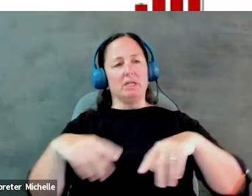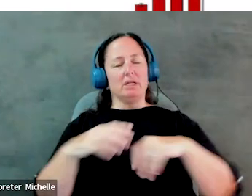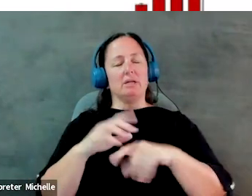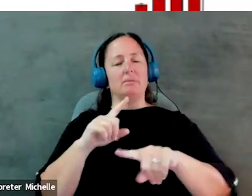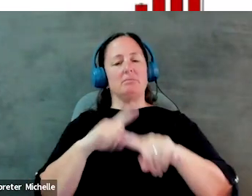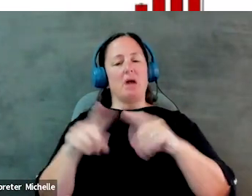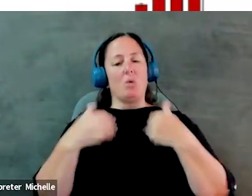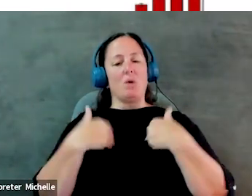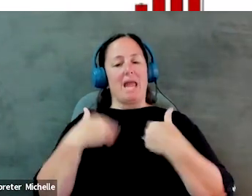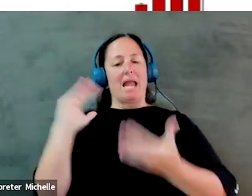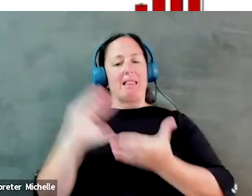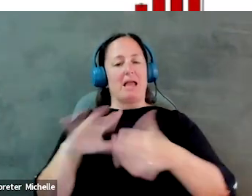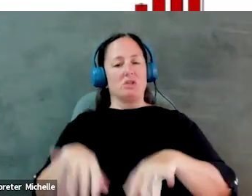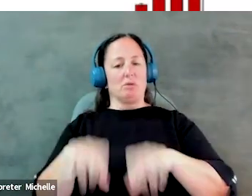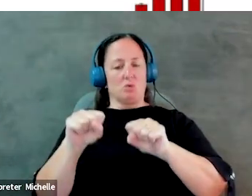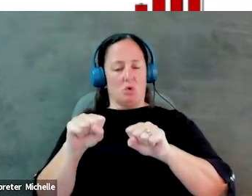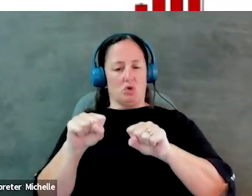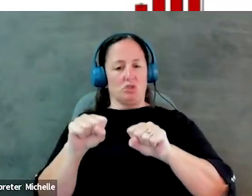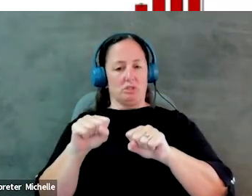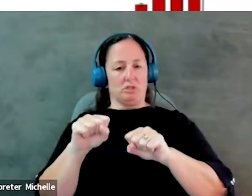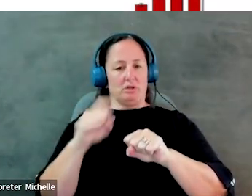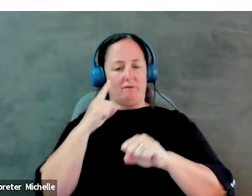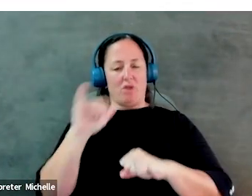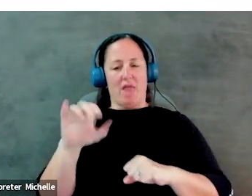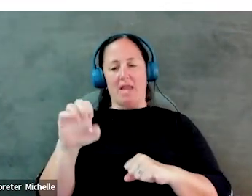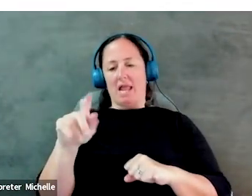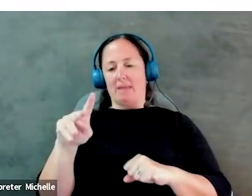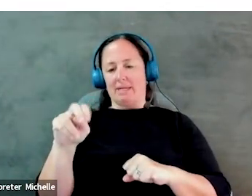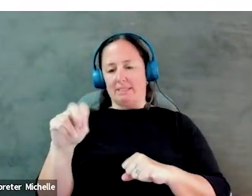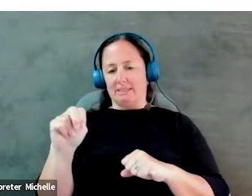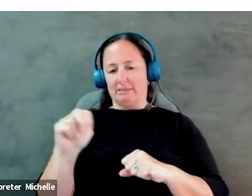we had a lesser absorption of the element.